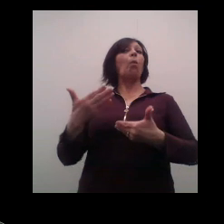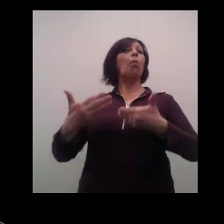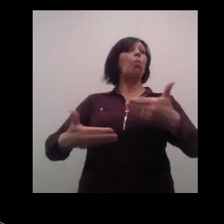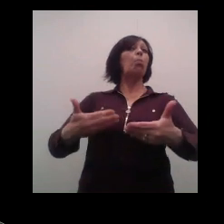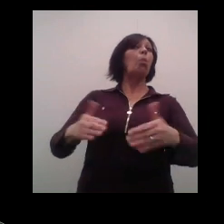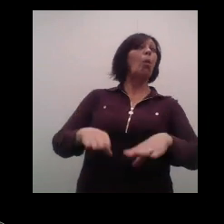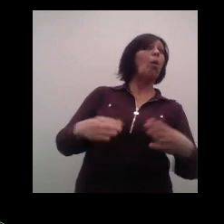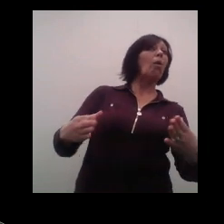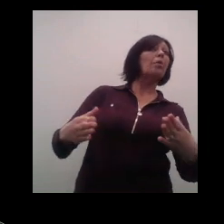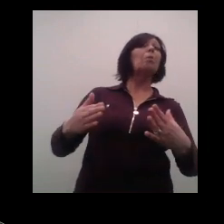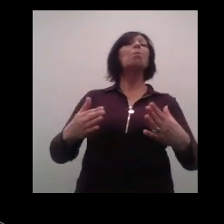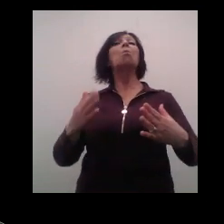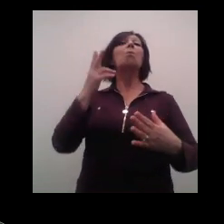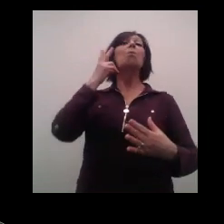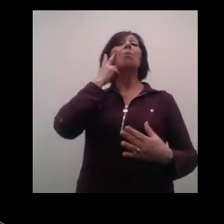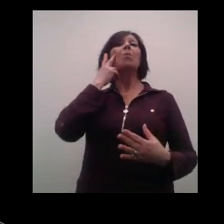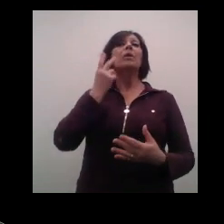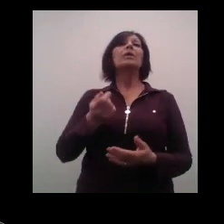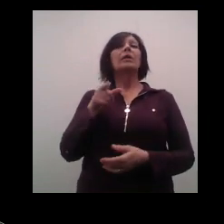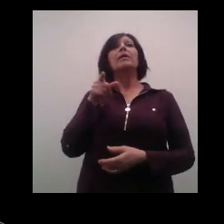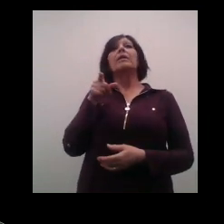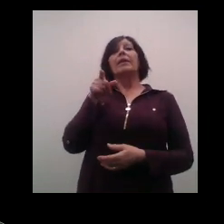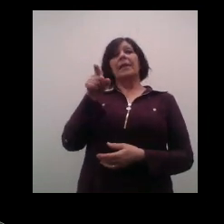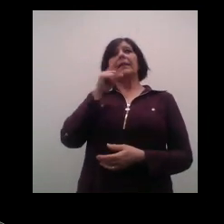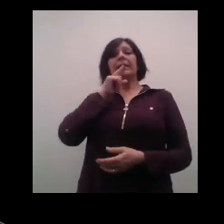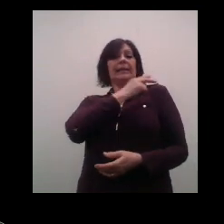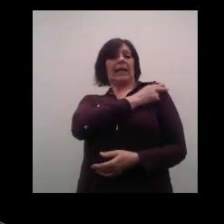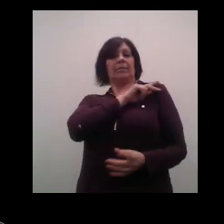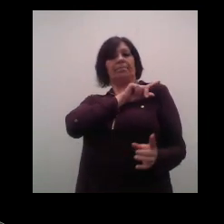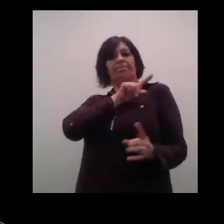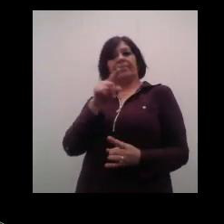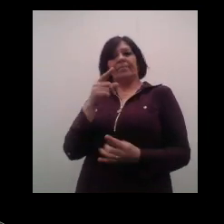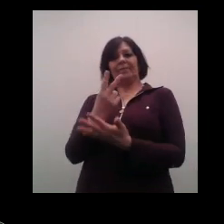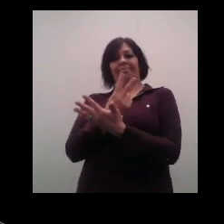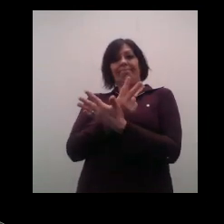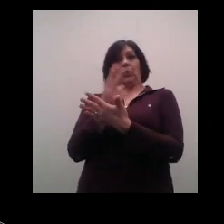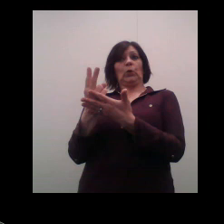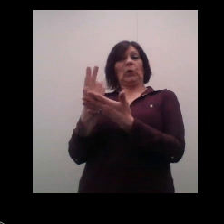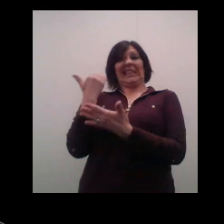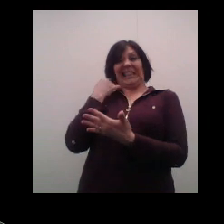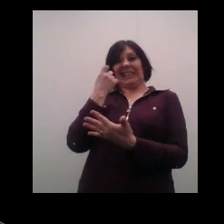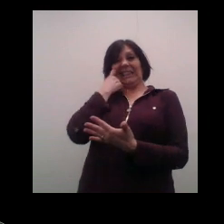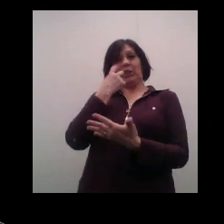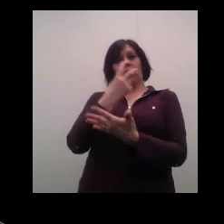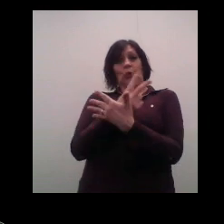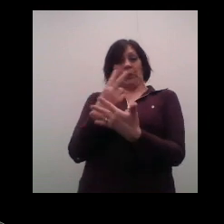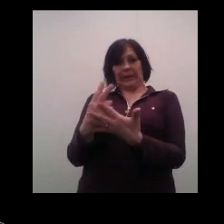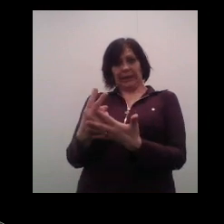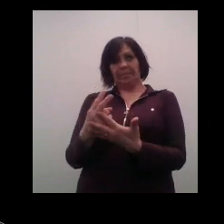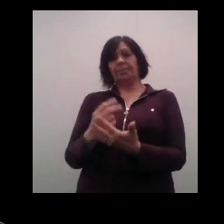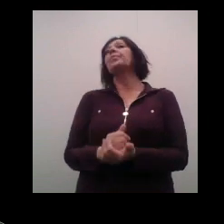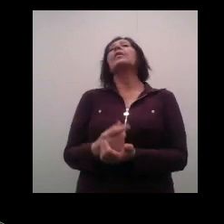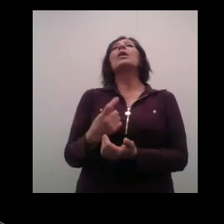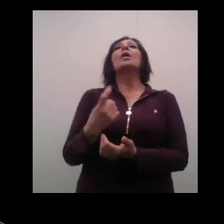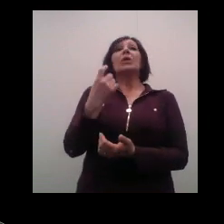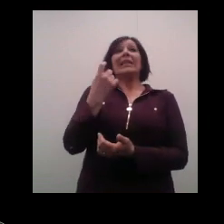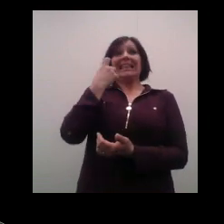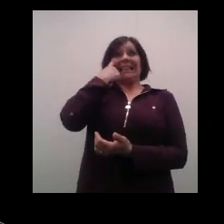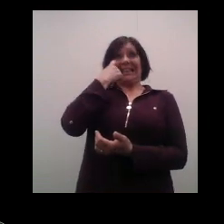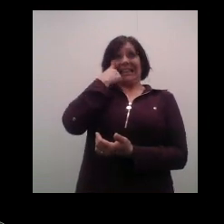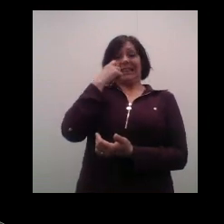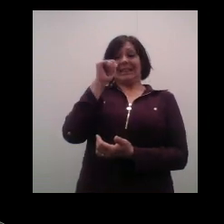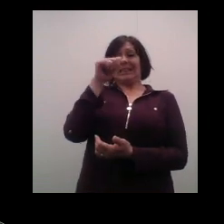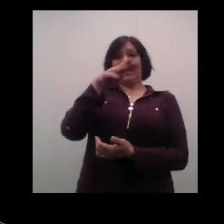whether we're going to reopen or not. This is hospital admissions for the last 2 weeks. In the most recent day, which